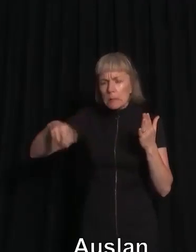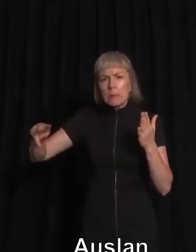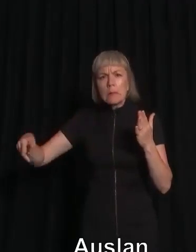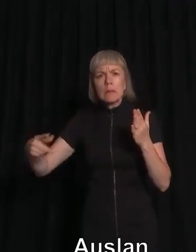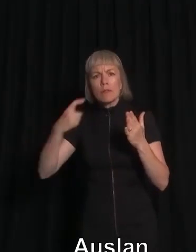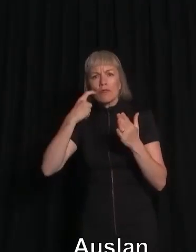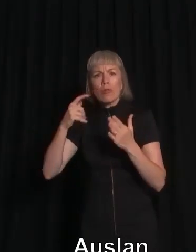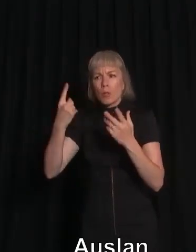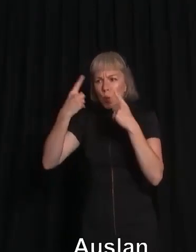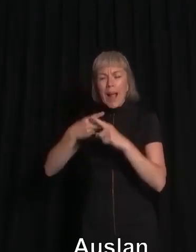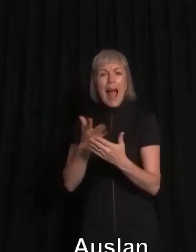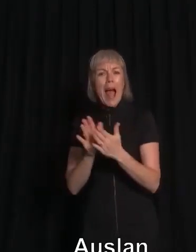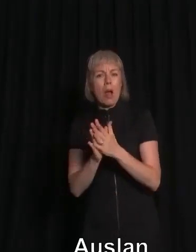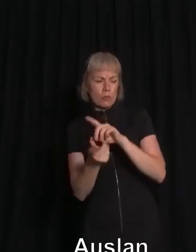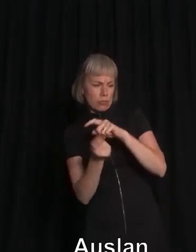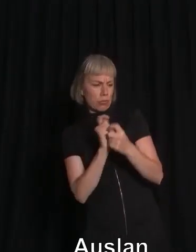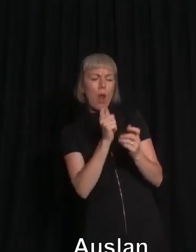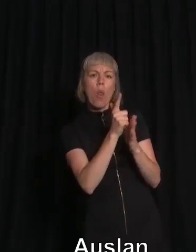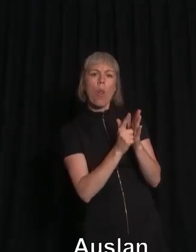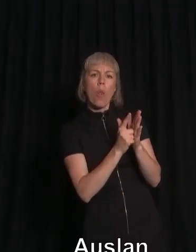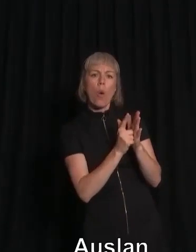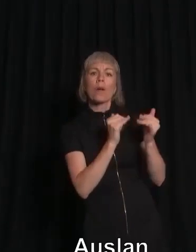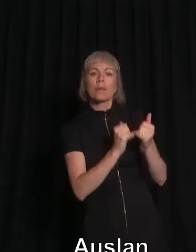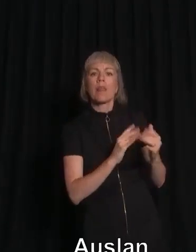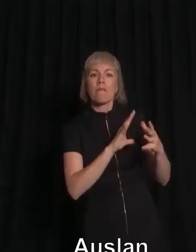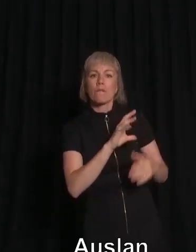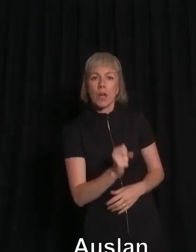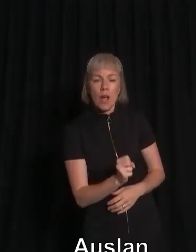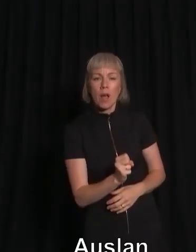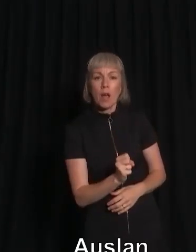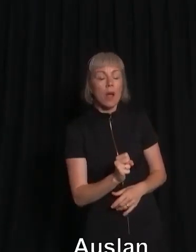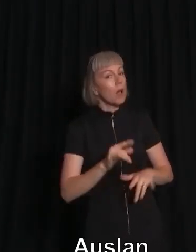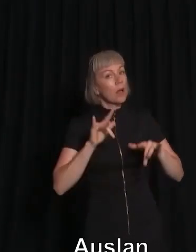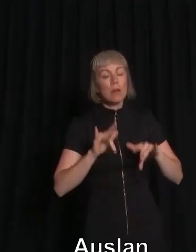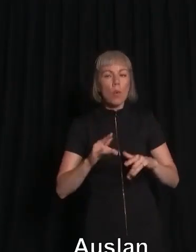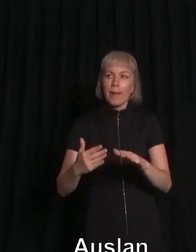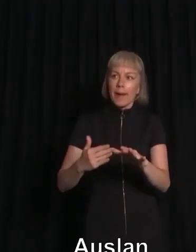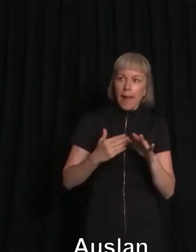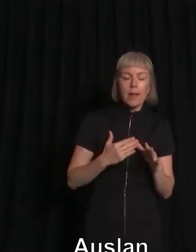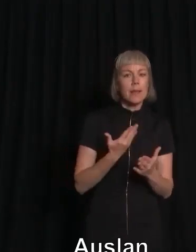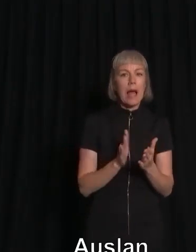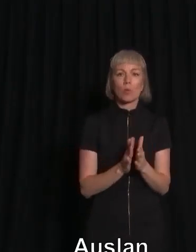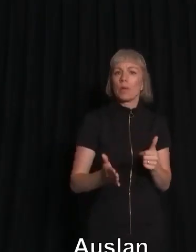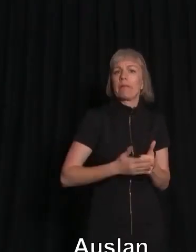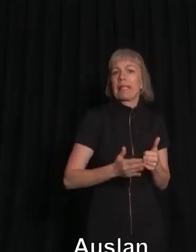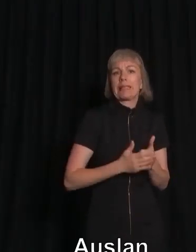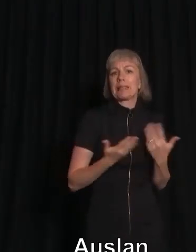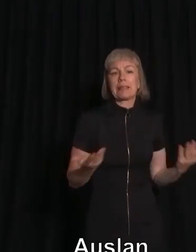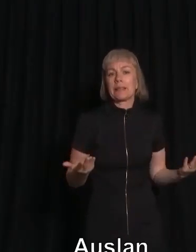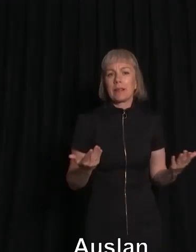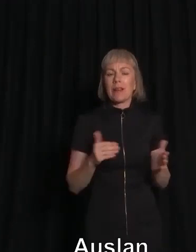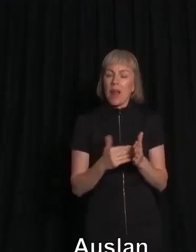just society for intersex people. And we still have not had an answer to this. And we are at the point now